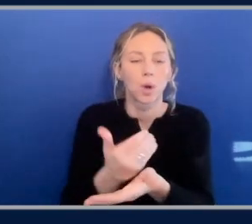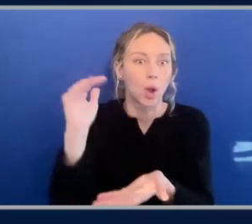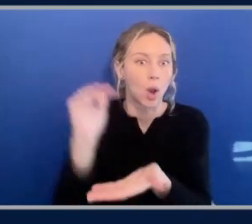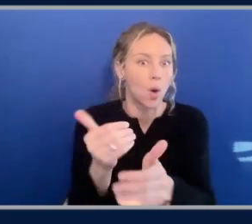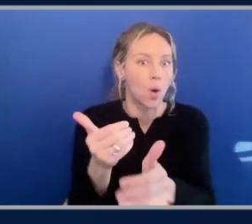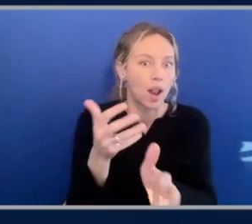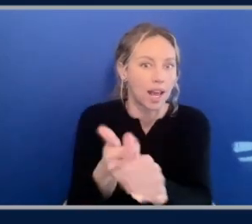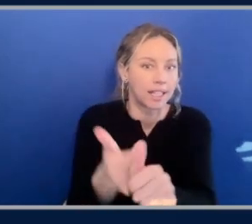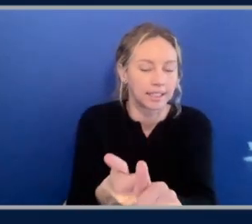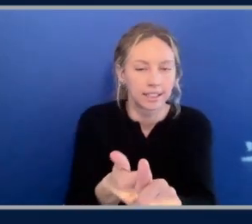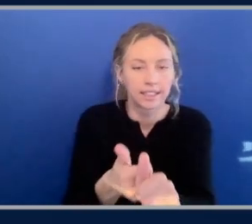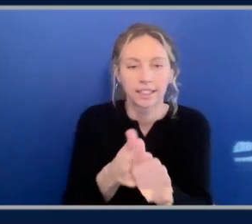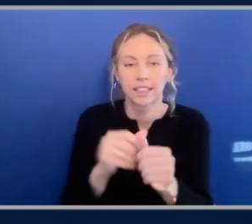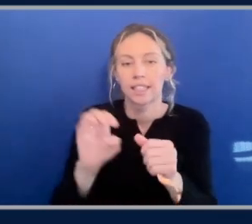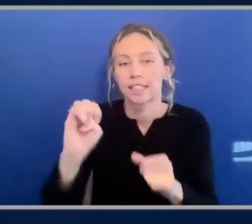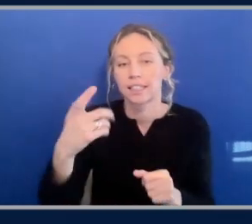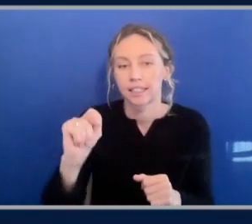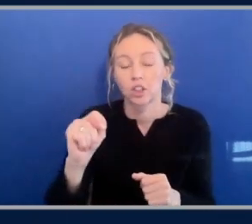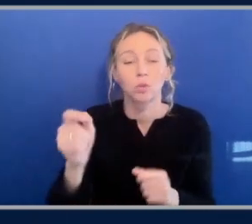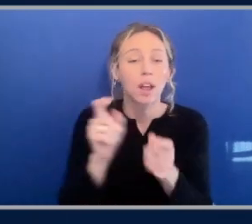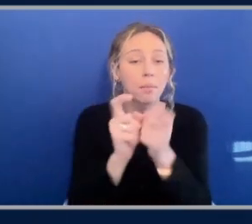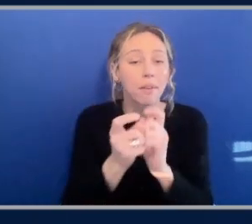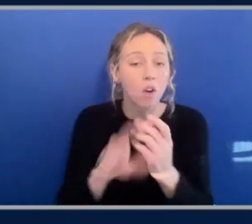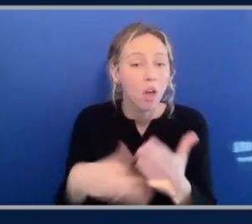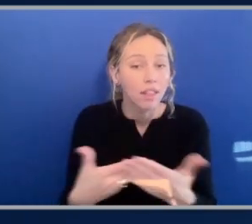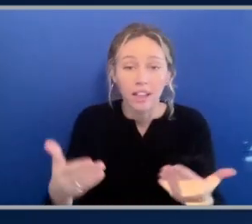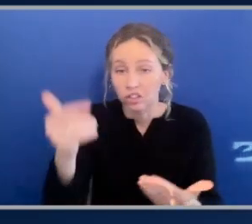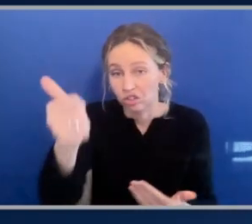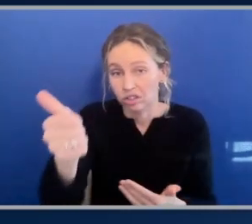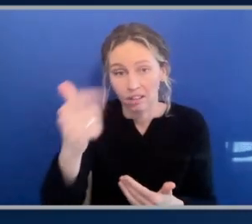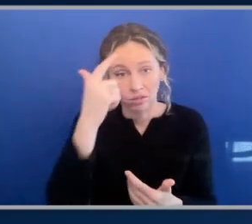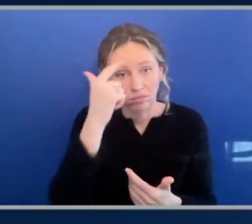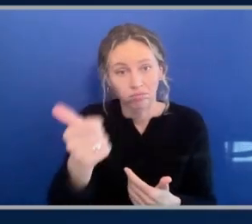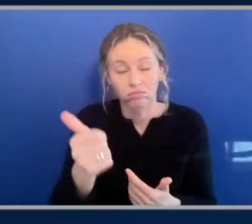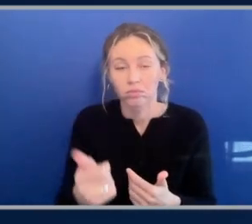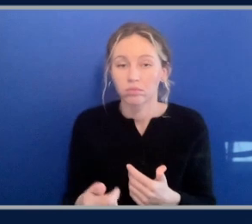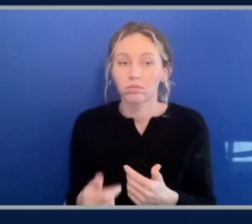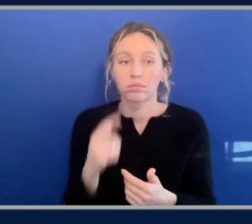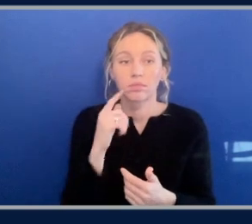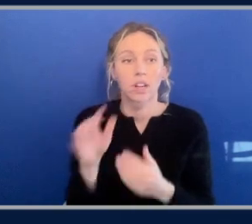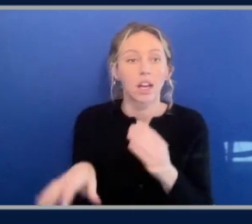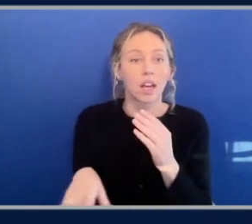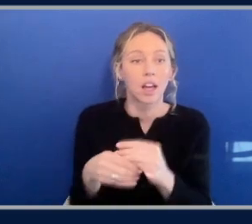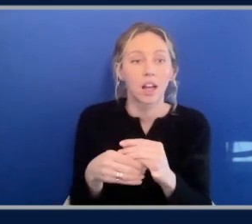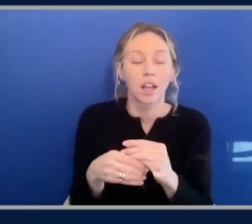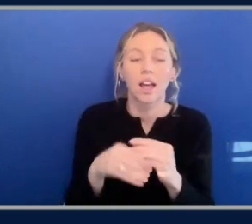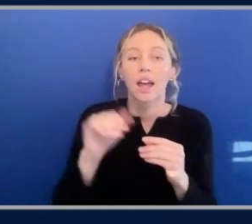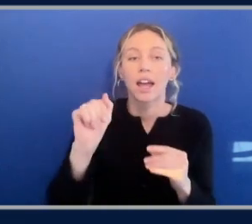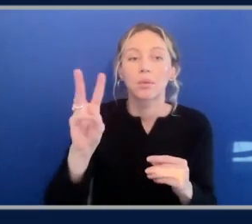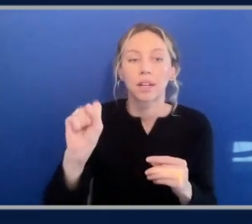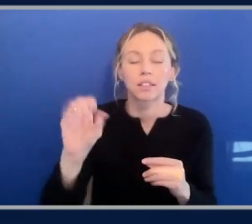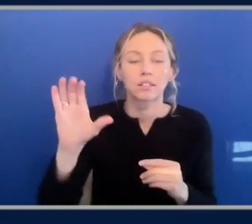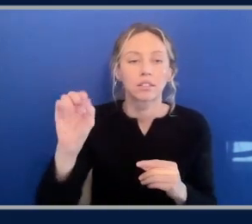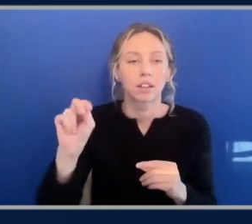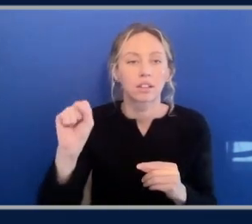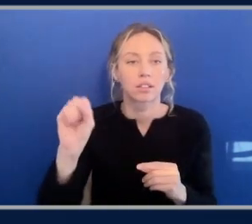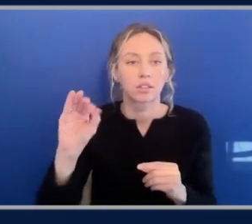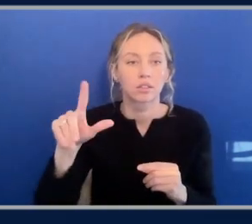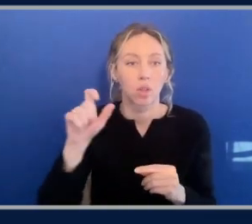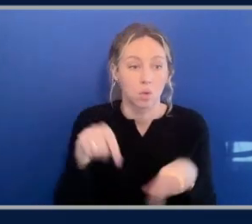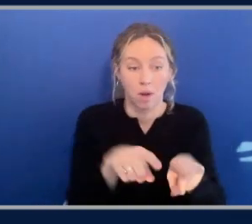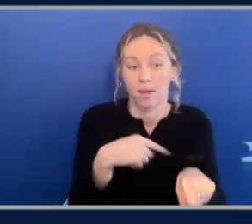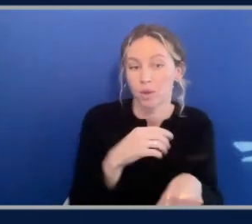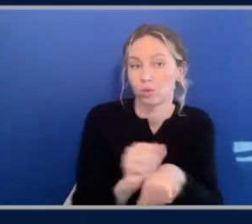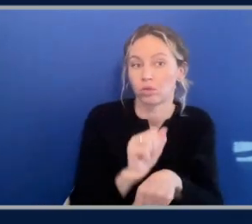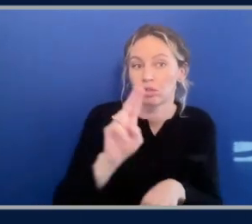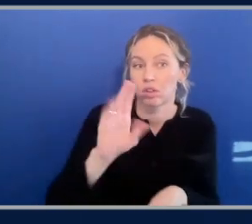Yes. So you're able to actually modify all these things yourself. So like you saw earlier, I had to jump into the AWS console to create a function URL when I was using Cargo Lambda, and that's fine